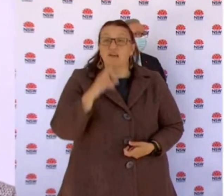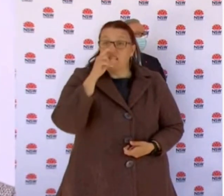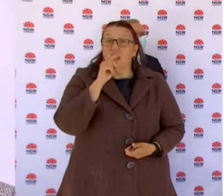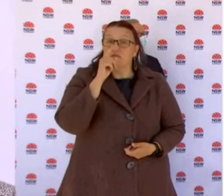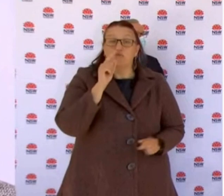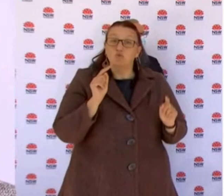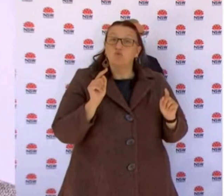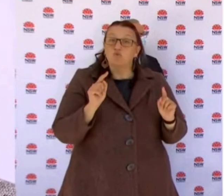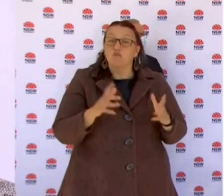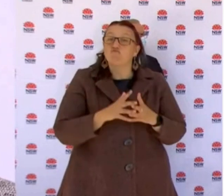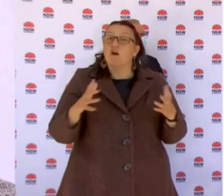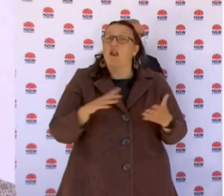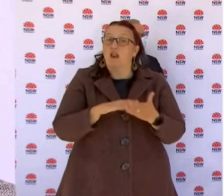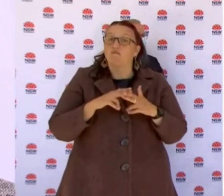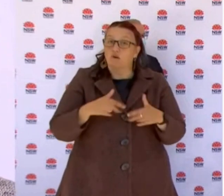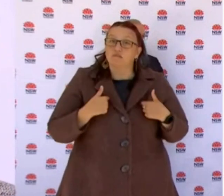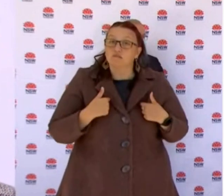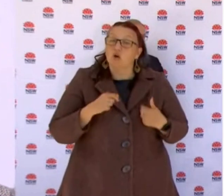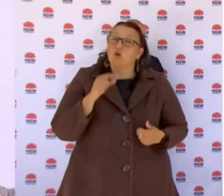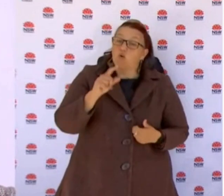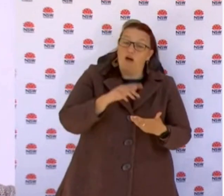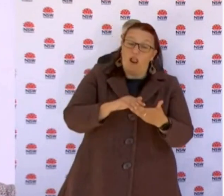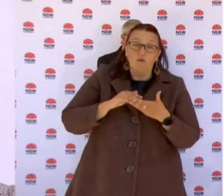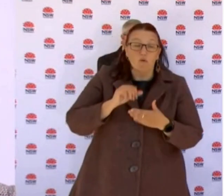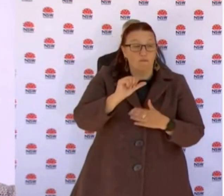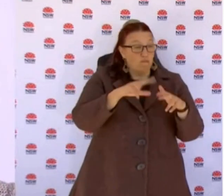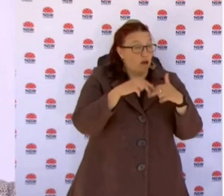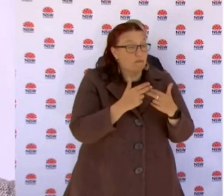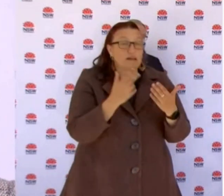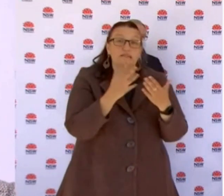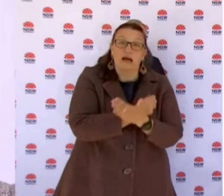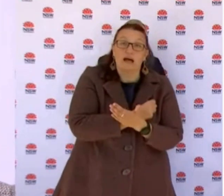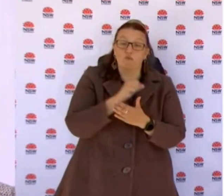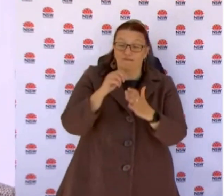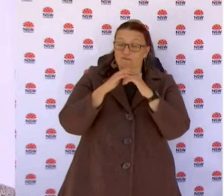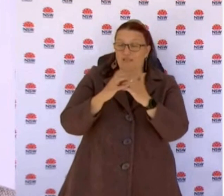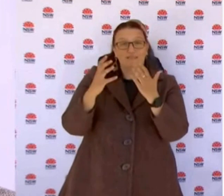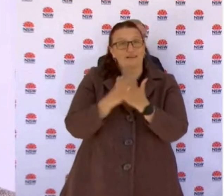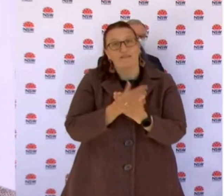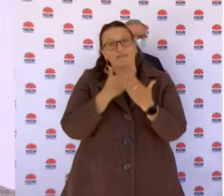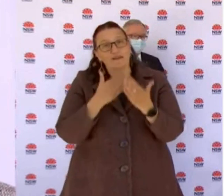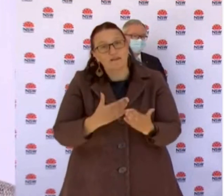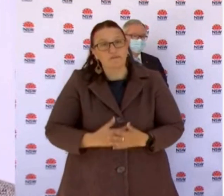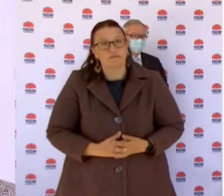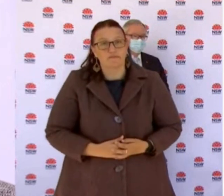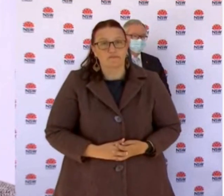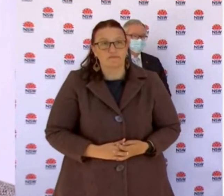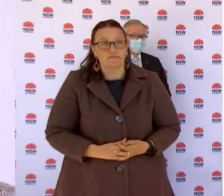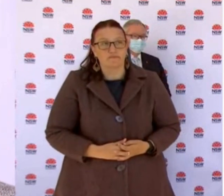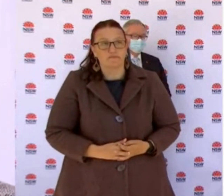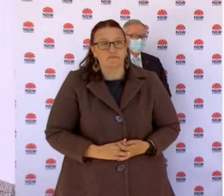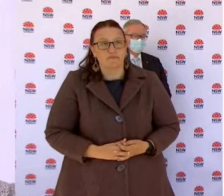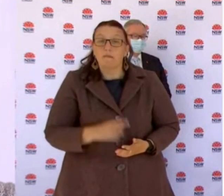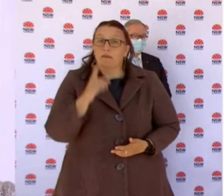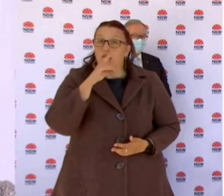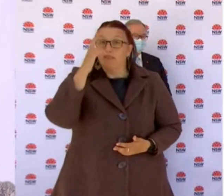their loved ones safe and their close social network. It is important to remember that young people themselves can get